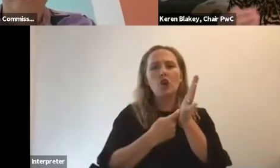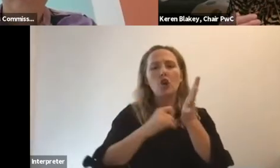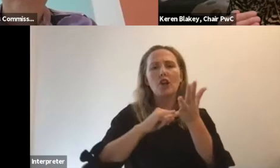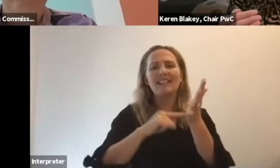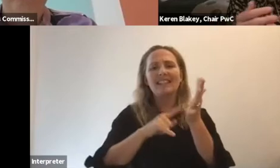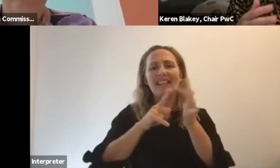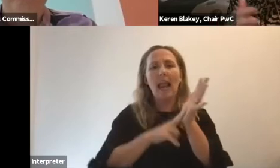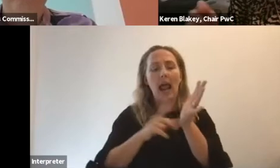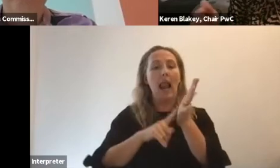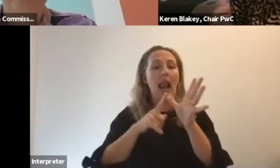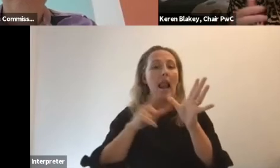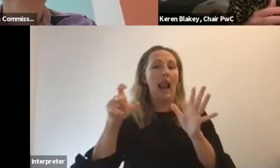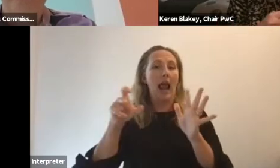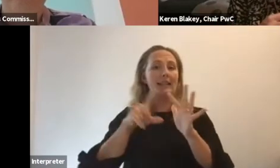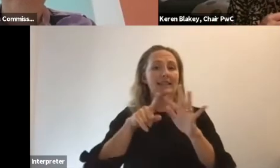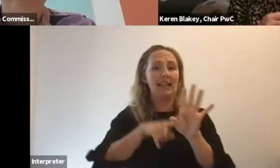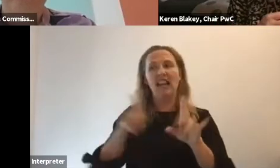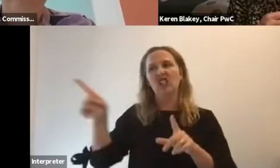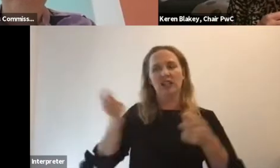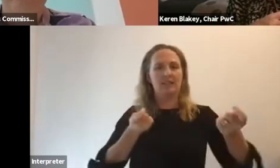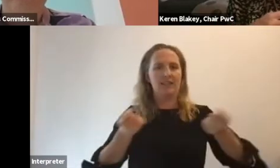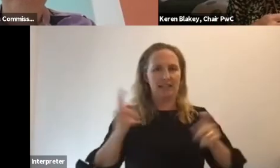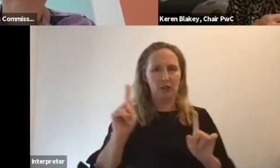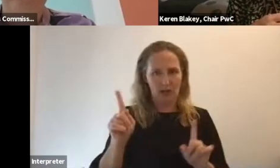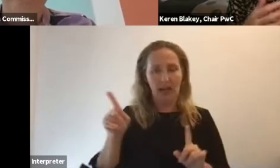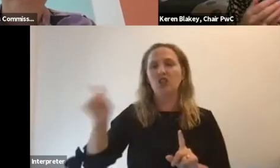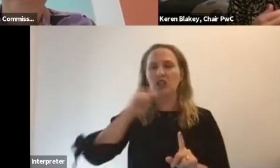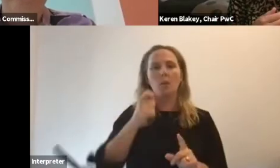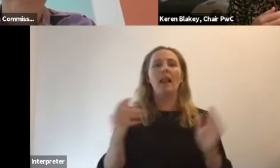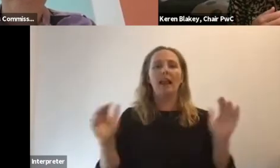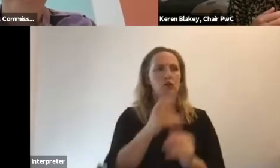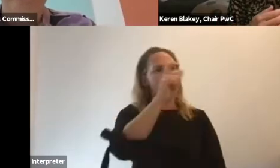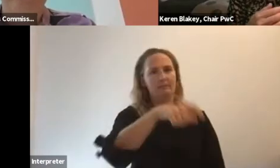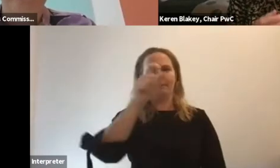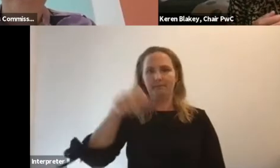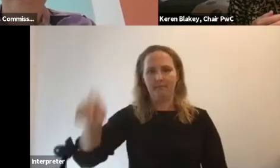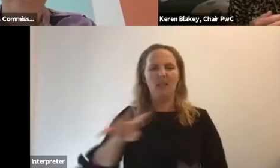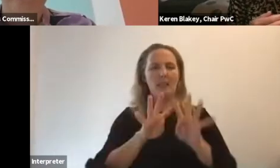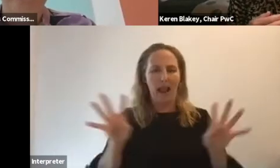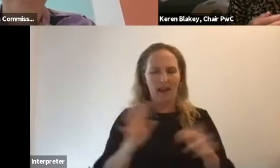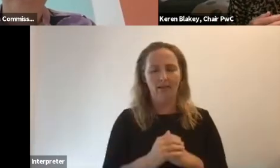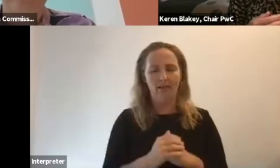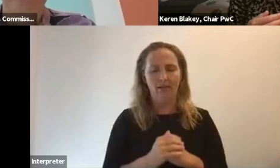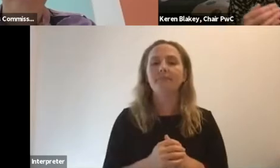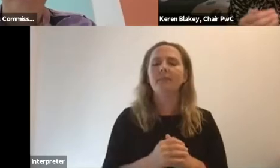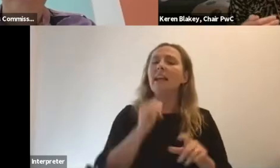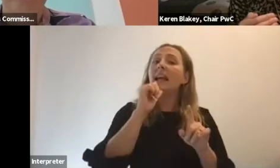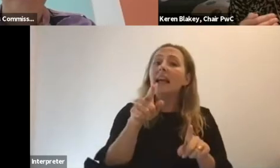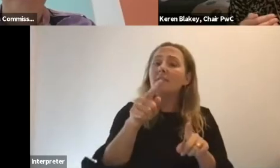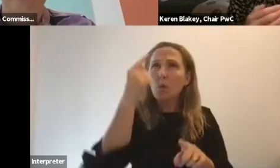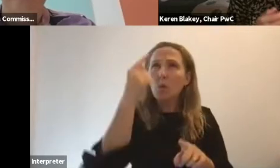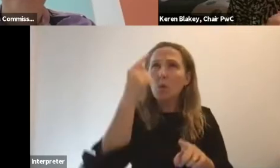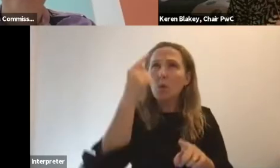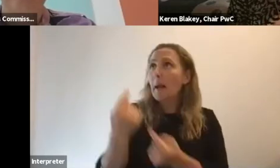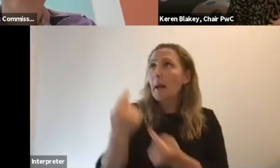And then Kirsten will introduce the panel herself. So when you reflect back, International Women's Day